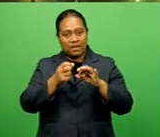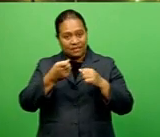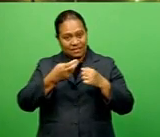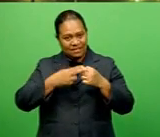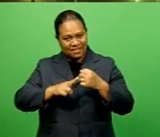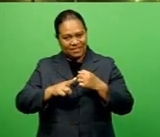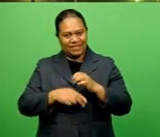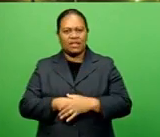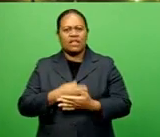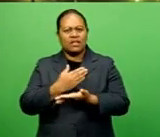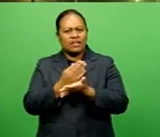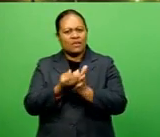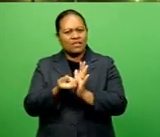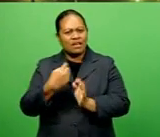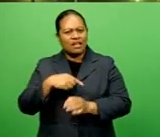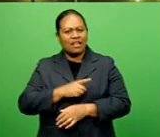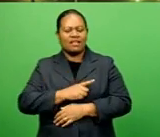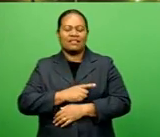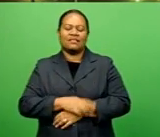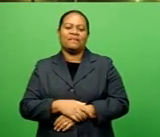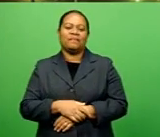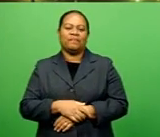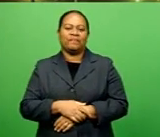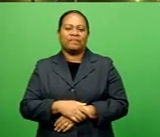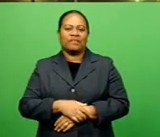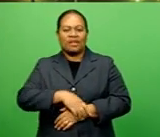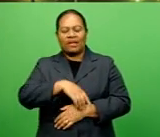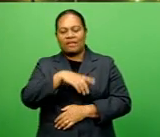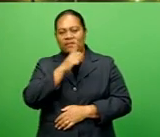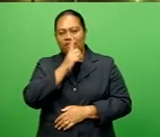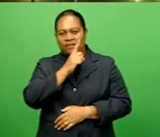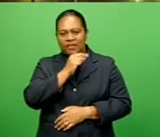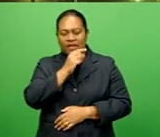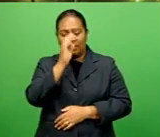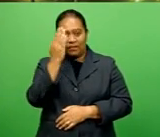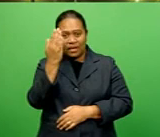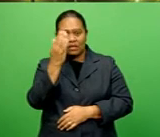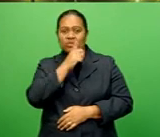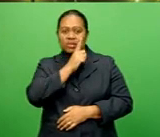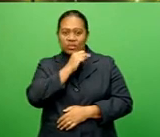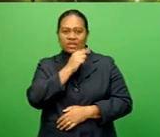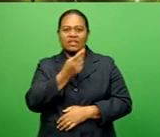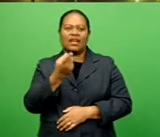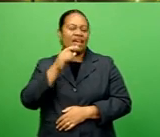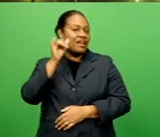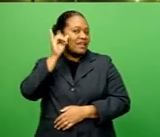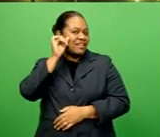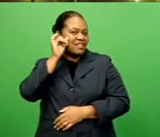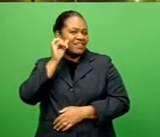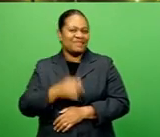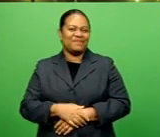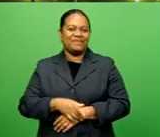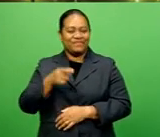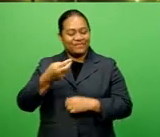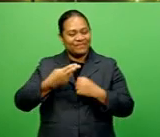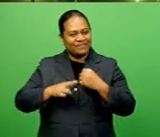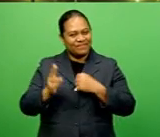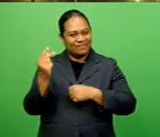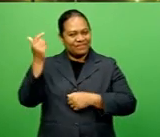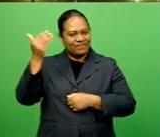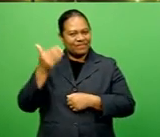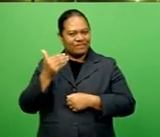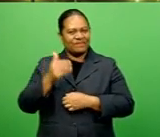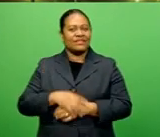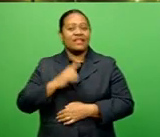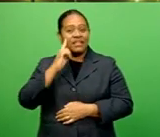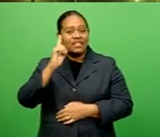fbcnews@fbc.com.fj or share it with us via our various social media accounts, including Facebook, Twitter and Instagram. That's your news this evening. I'll see